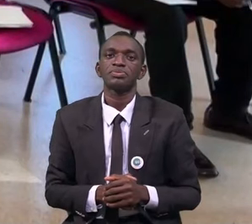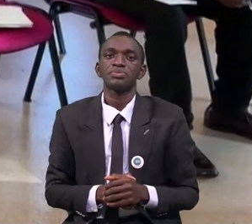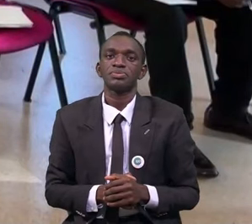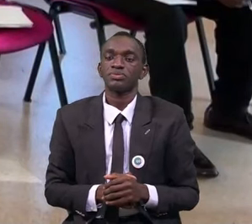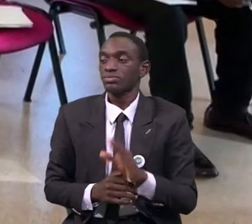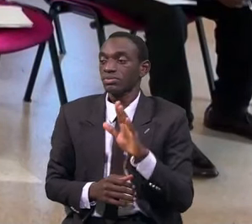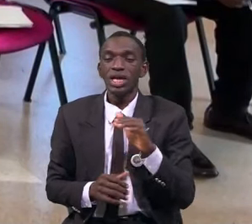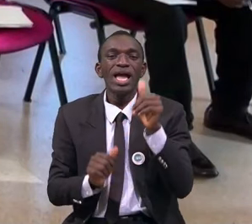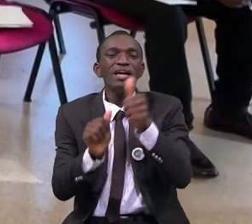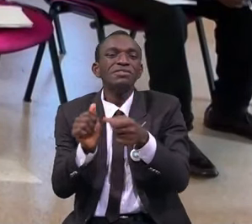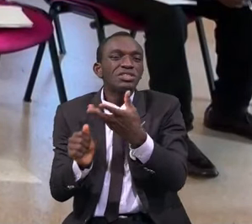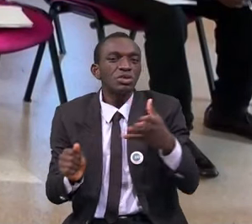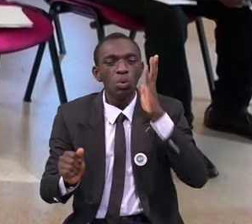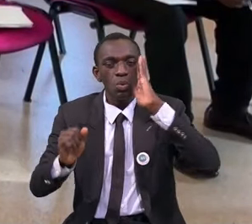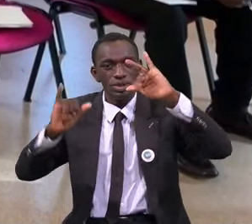Everything will stand still.